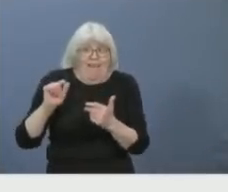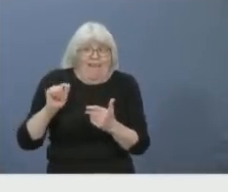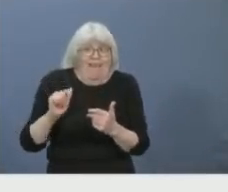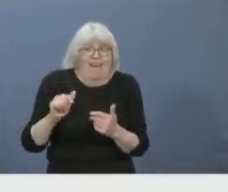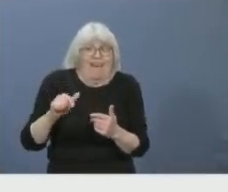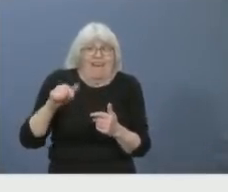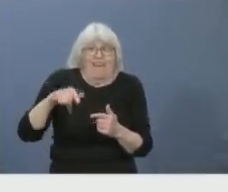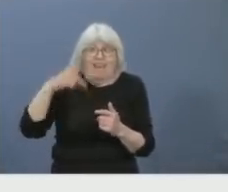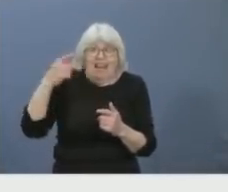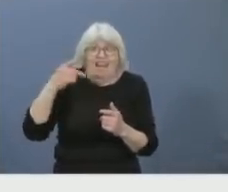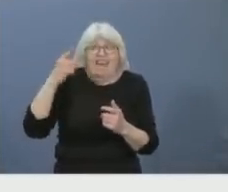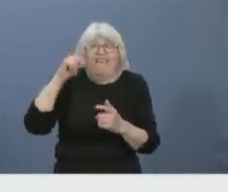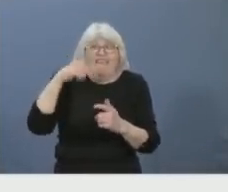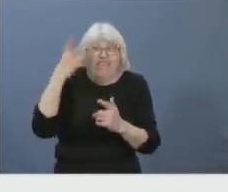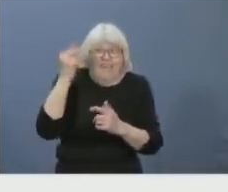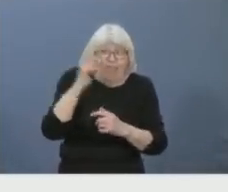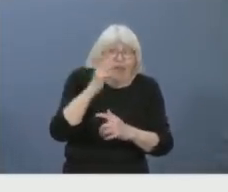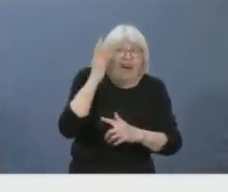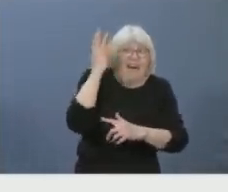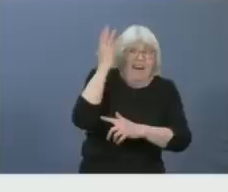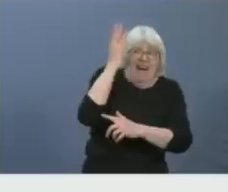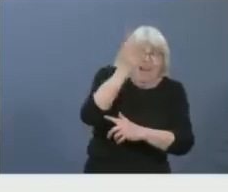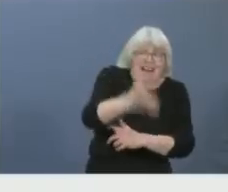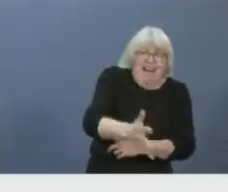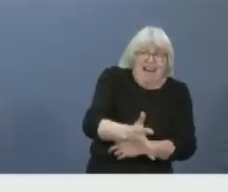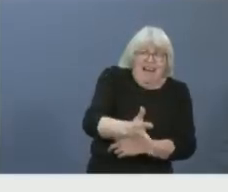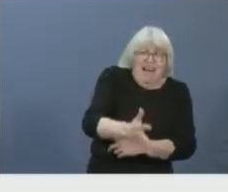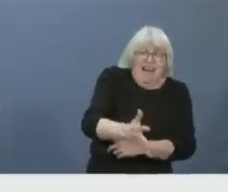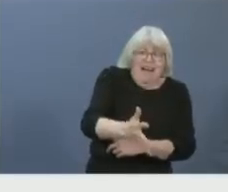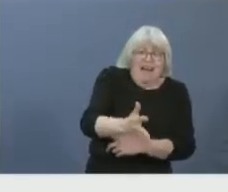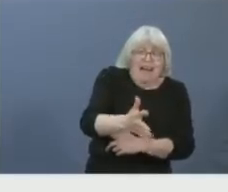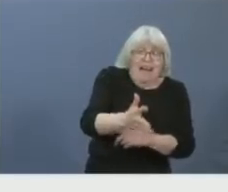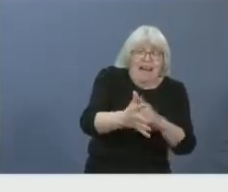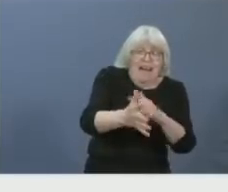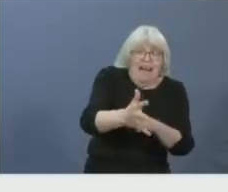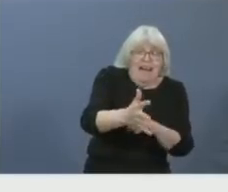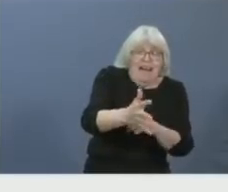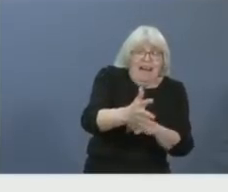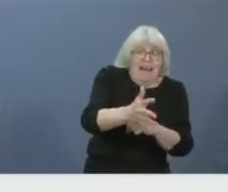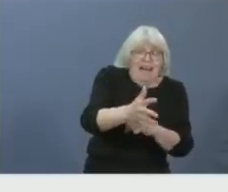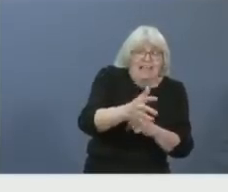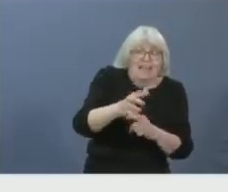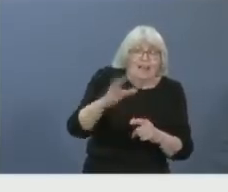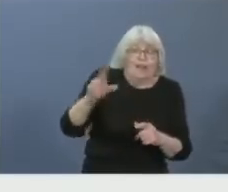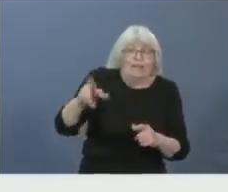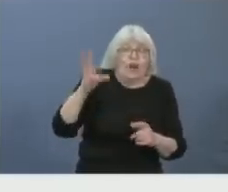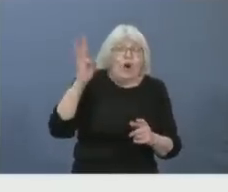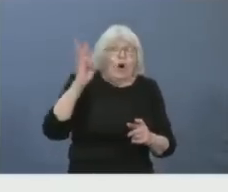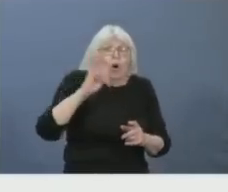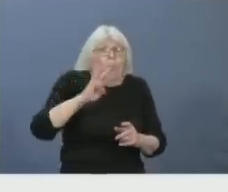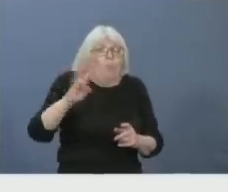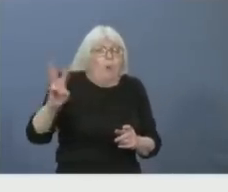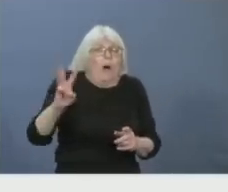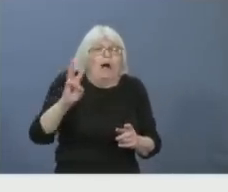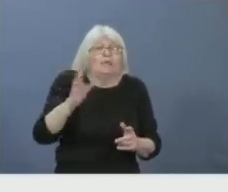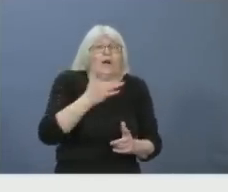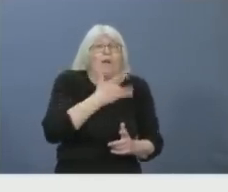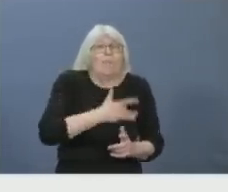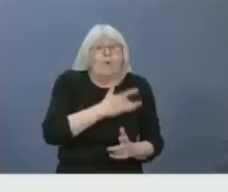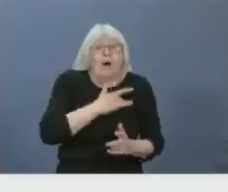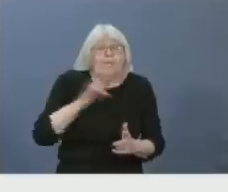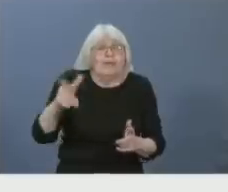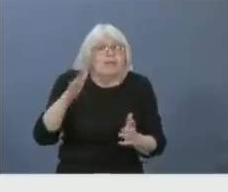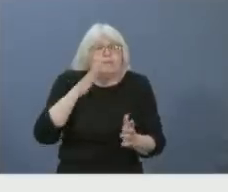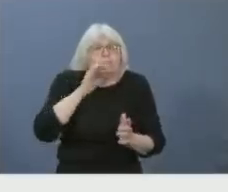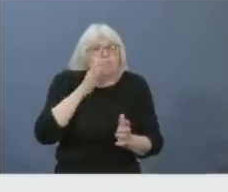over trees wasn't as significant in the western end of the province. So basically, where I understand, kind of a line from